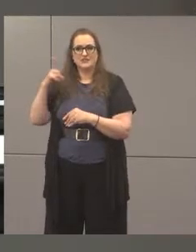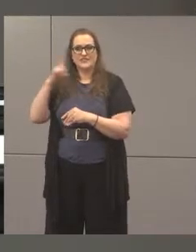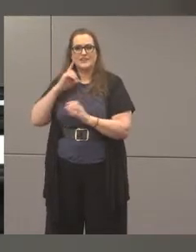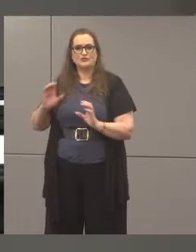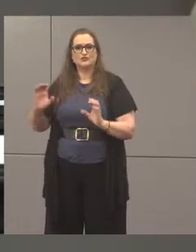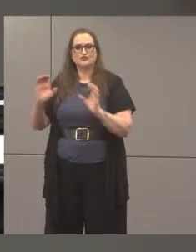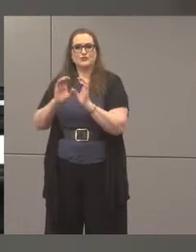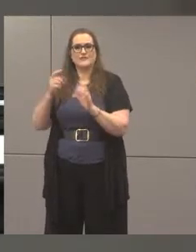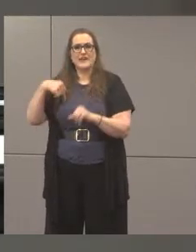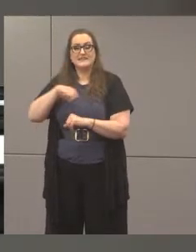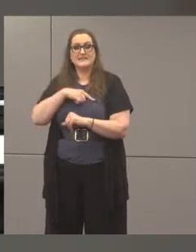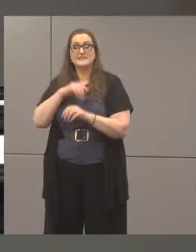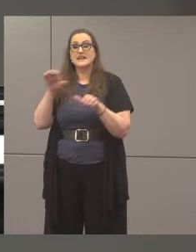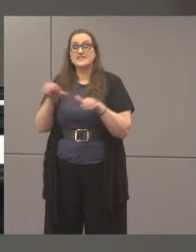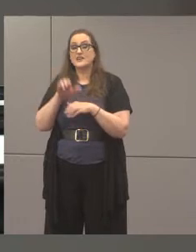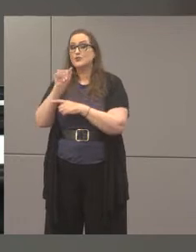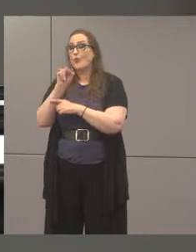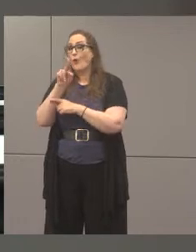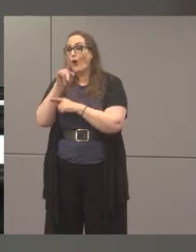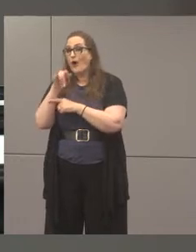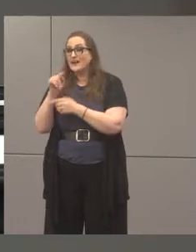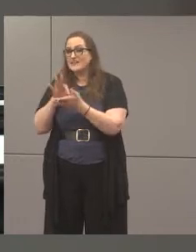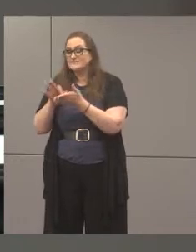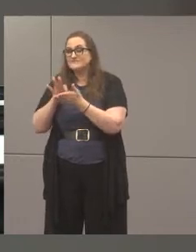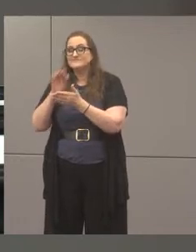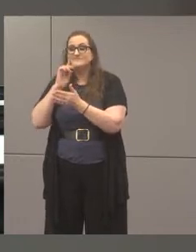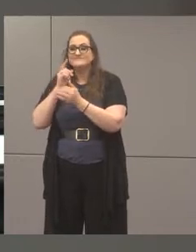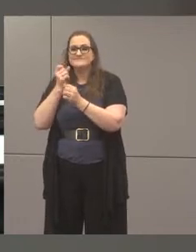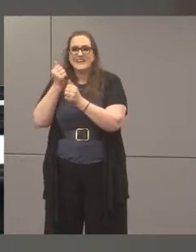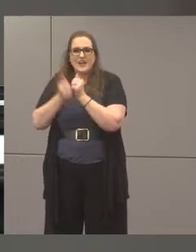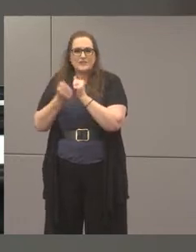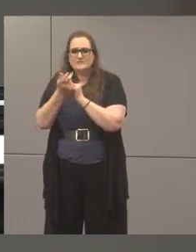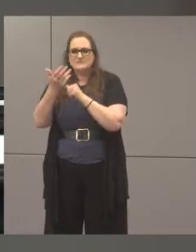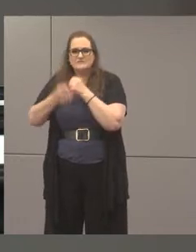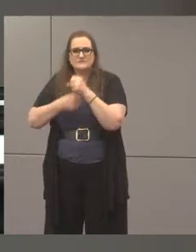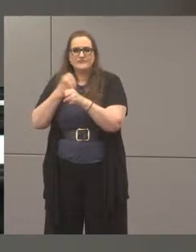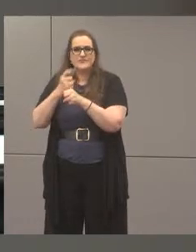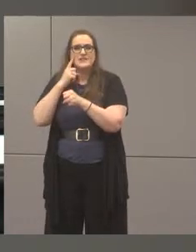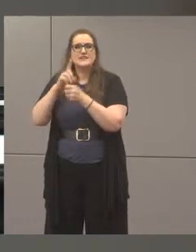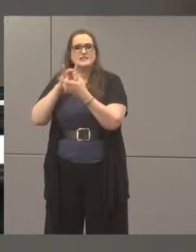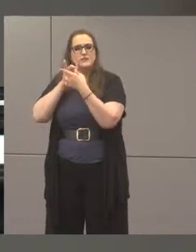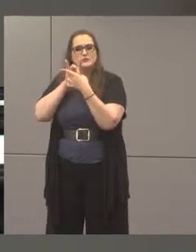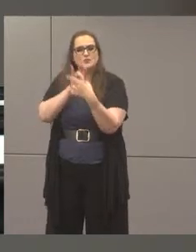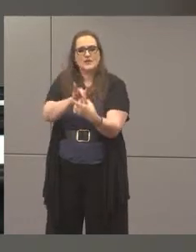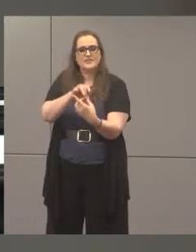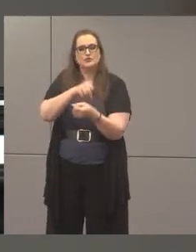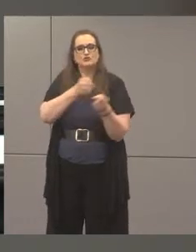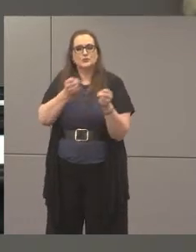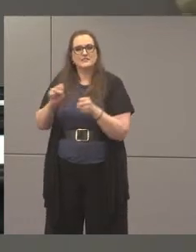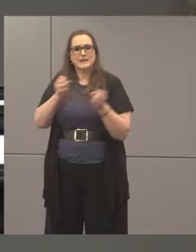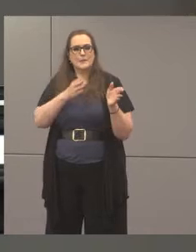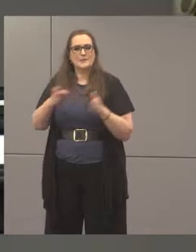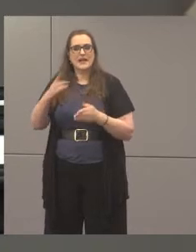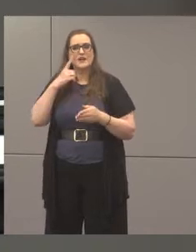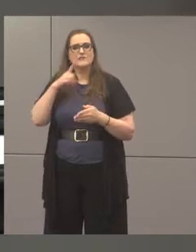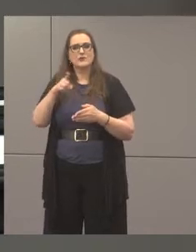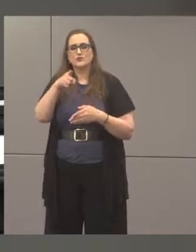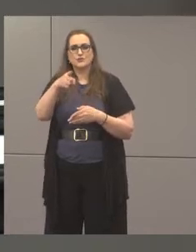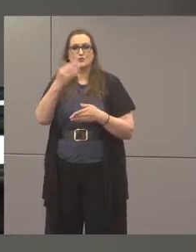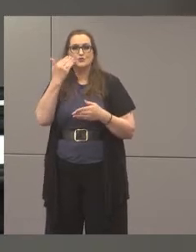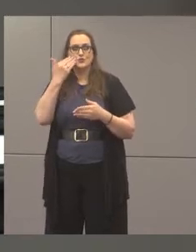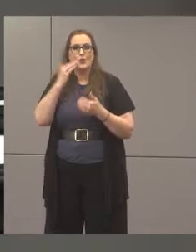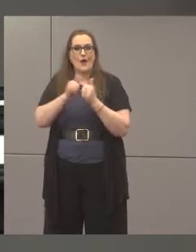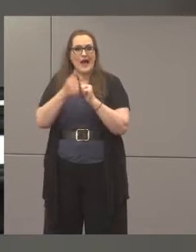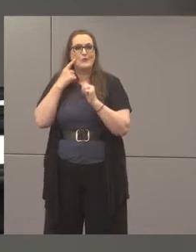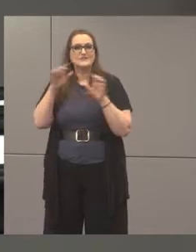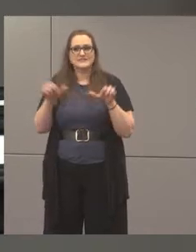certifies us. They do an audit every so many years, and that goes with the strategic plan in the sense that you will know how